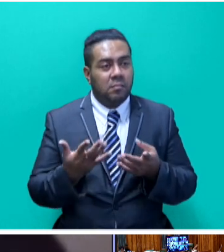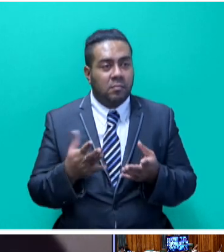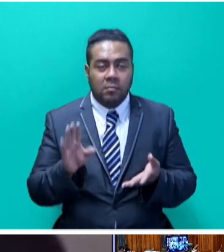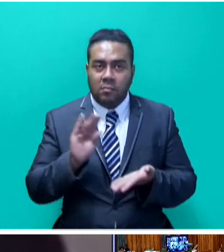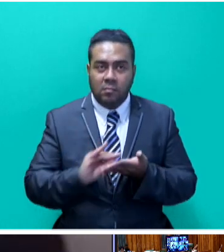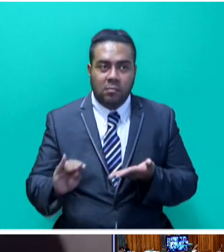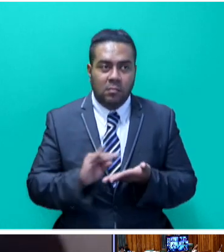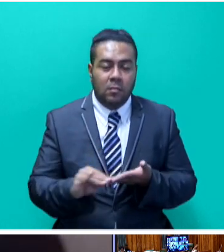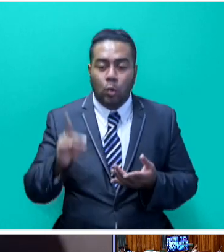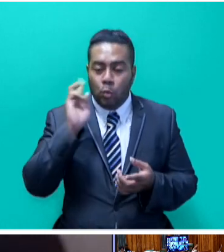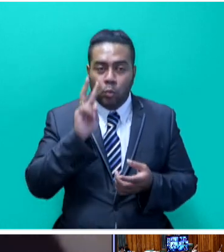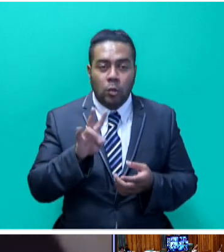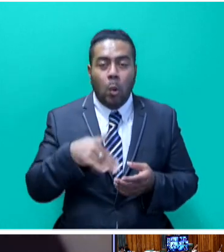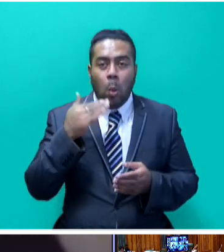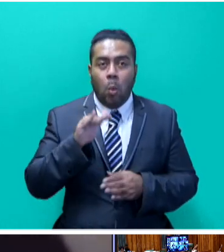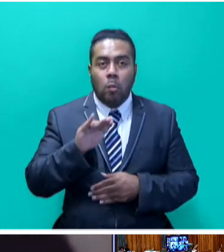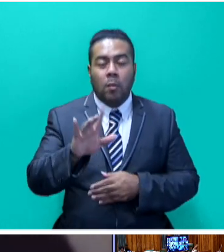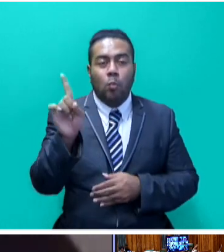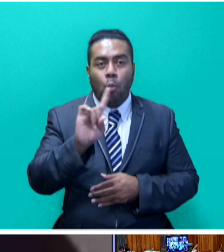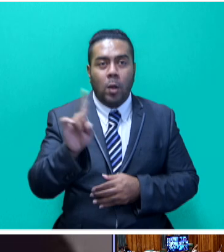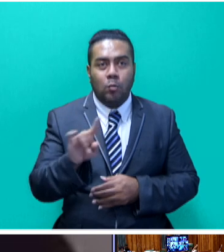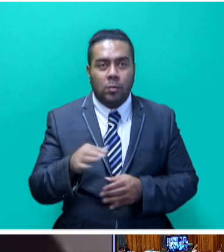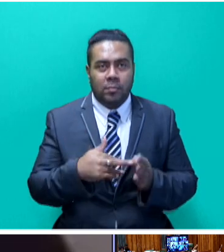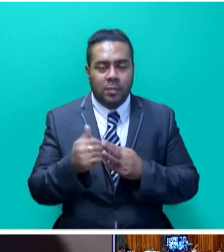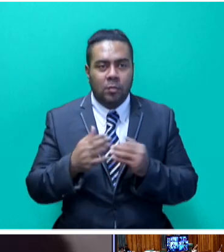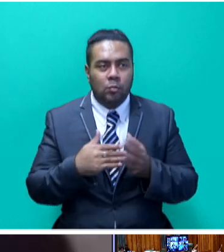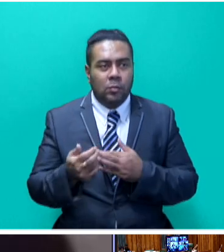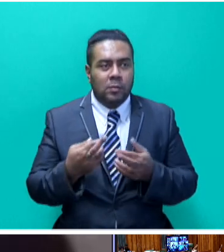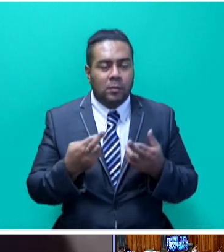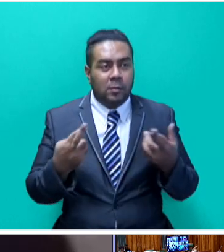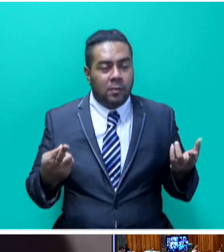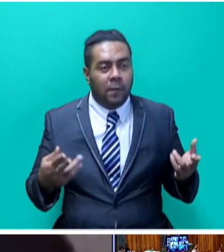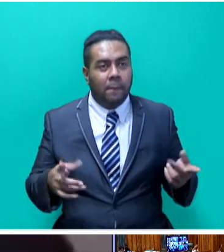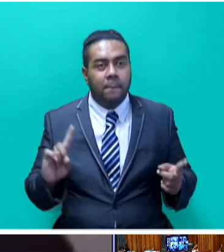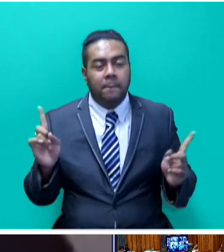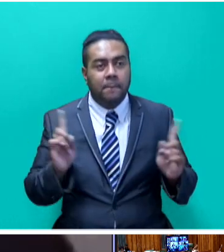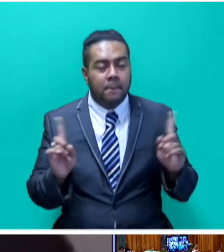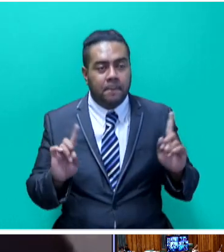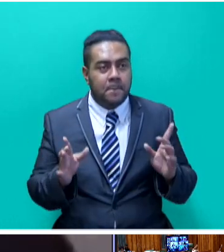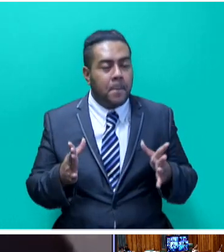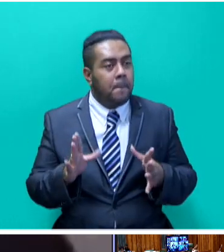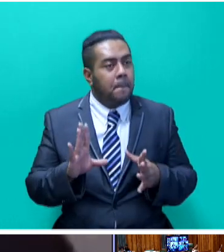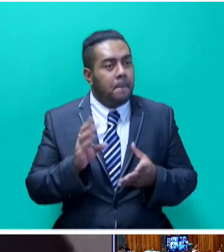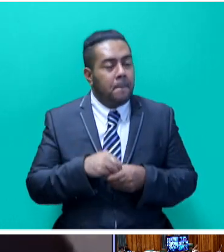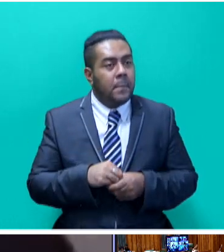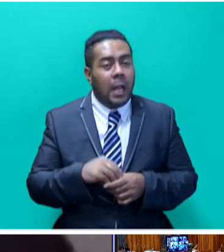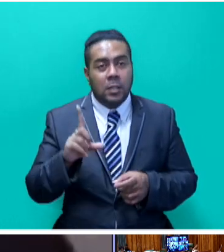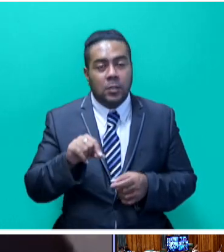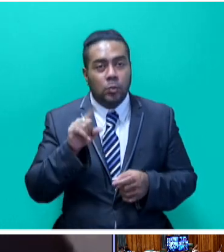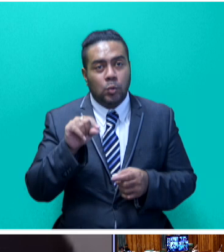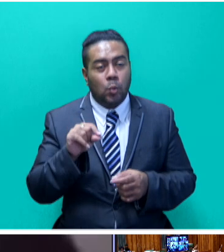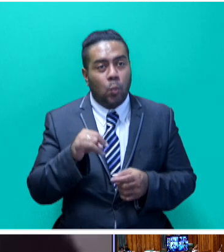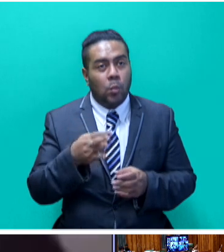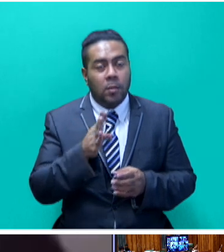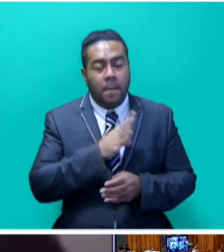costs. Looking long-term is what will build resilience and ensure that our recovery is sustainable. As we did with the